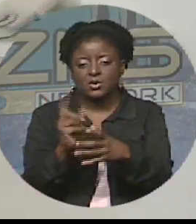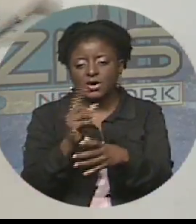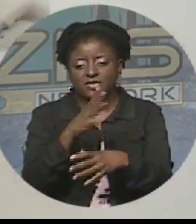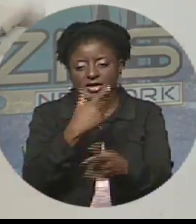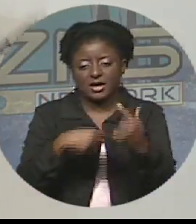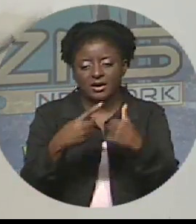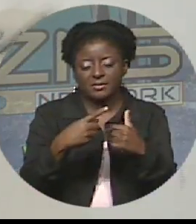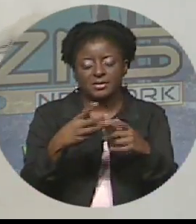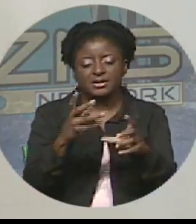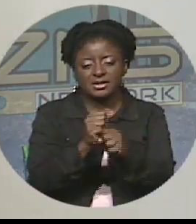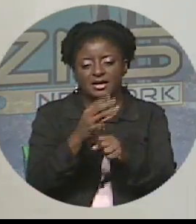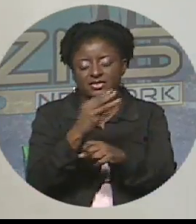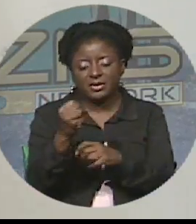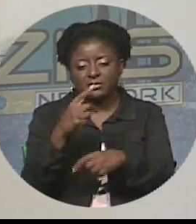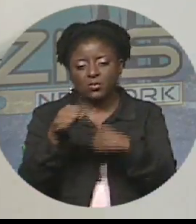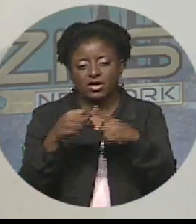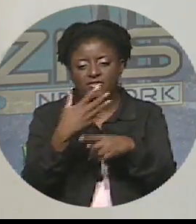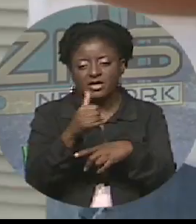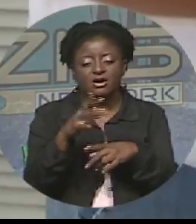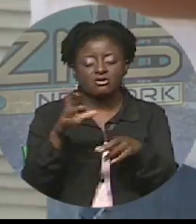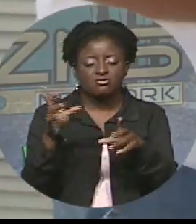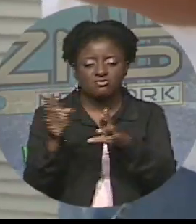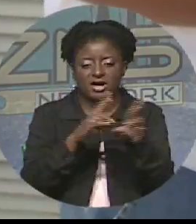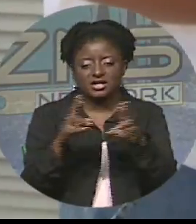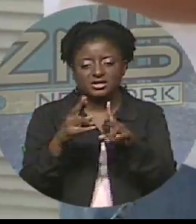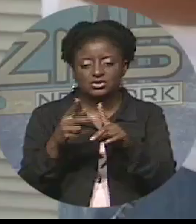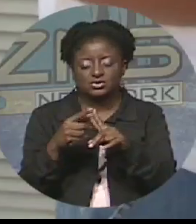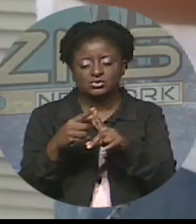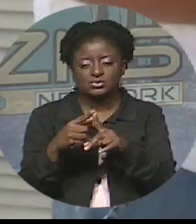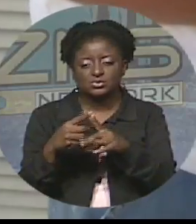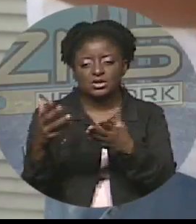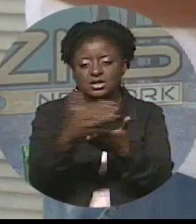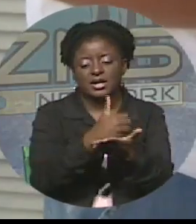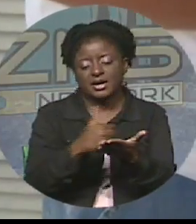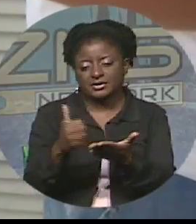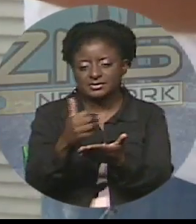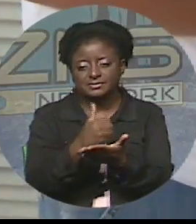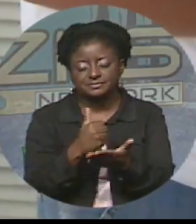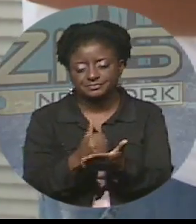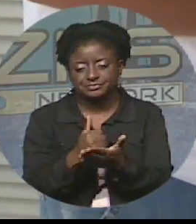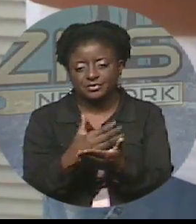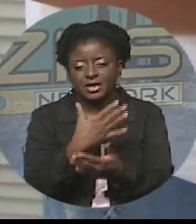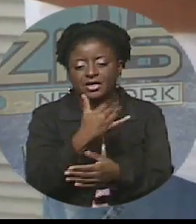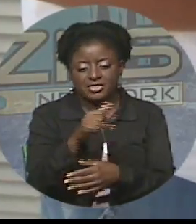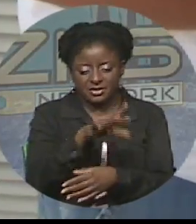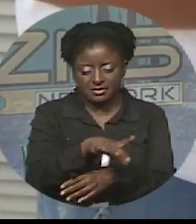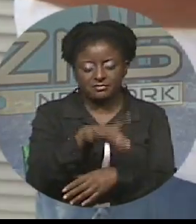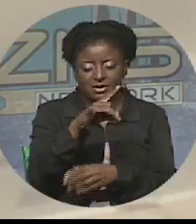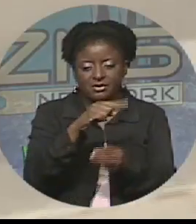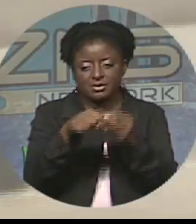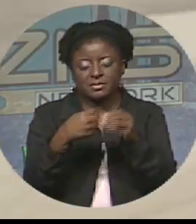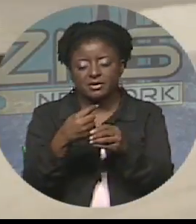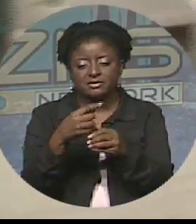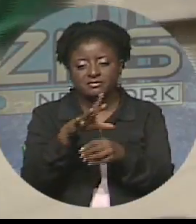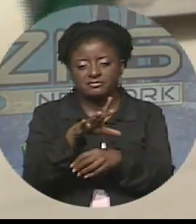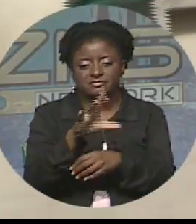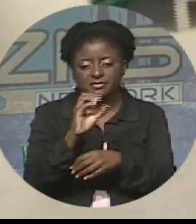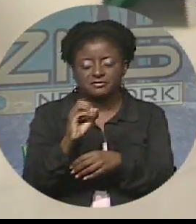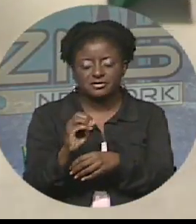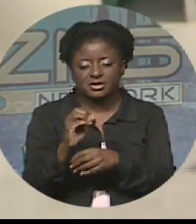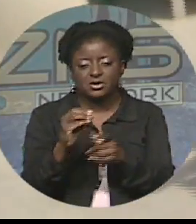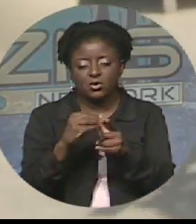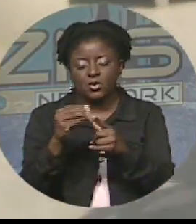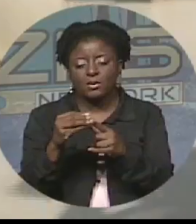by and get them when they're ready to reap them. Pinder, along with Lance Pinder, say they collected about 50 or more of those bait traps, which